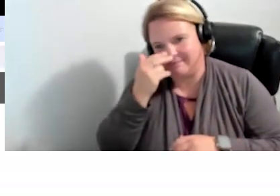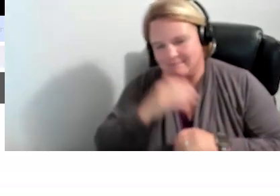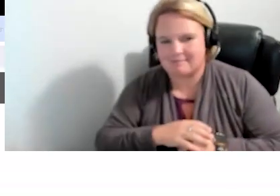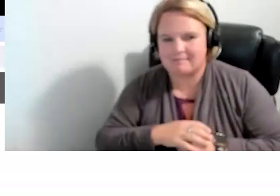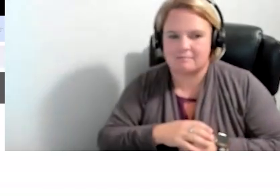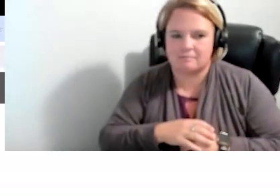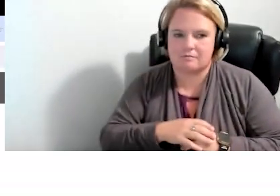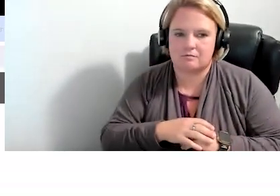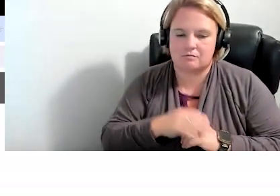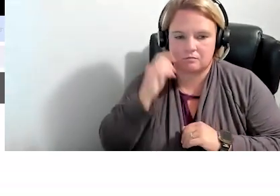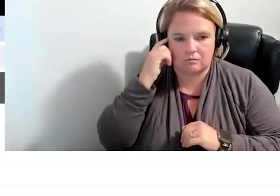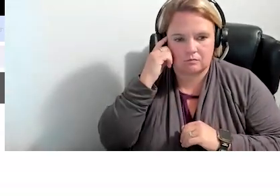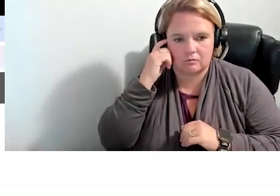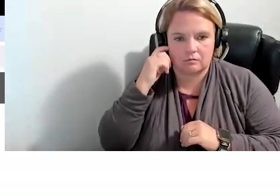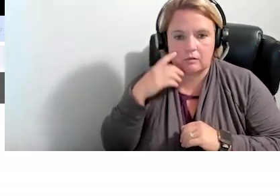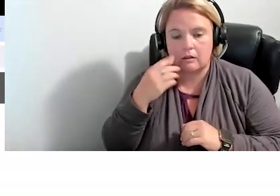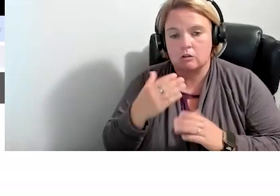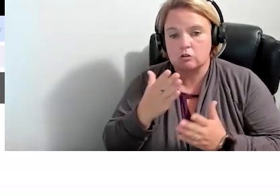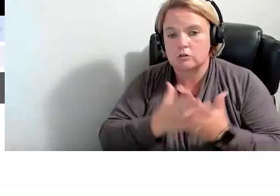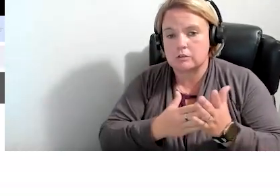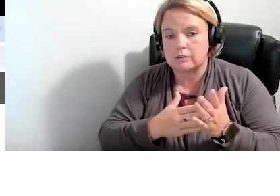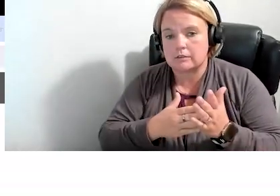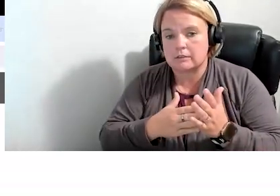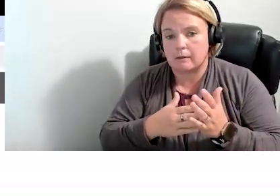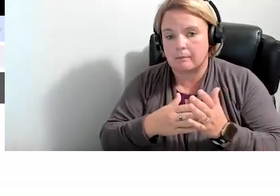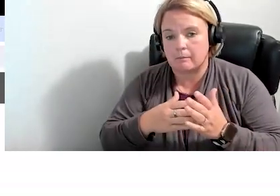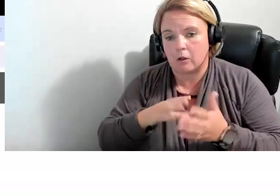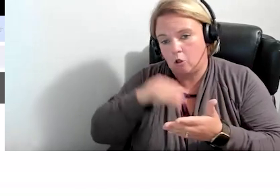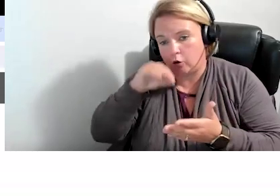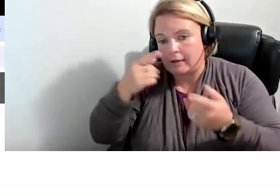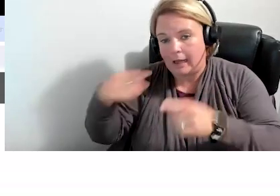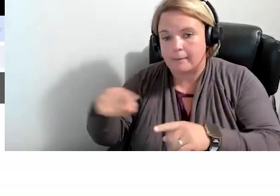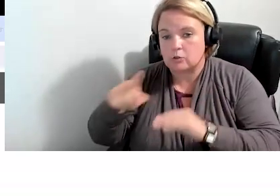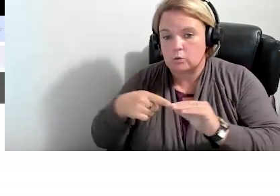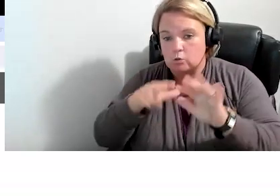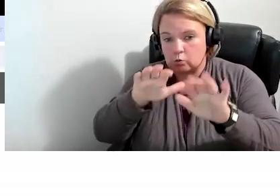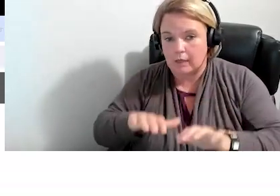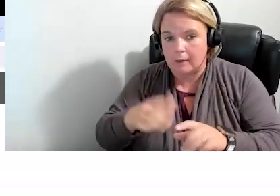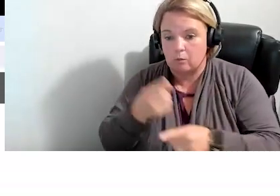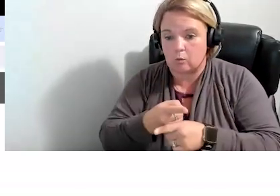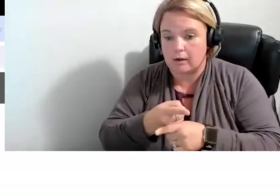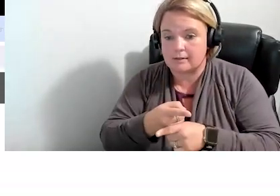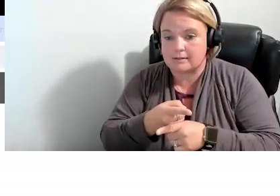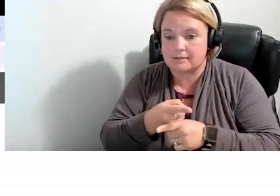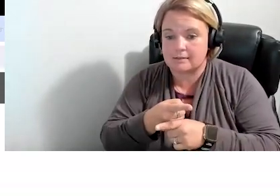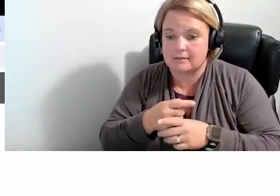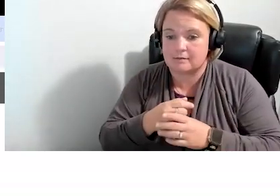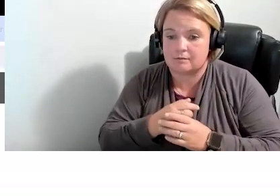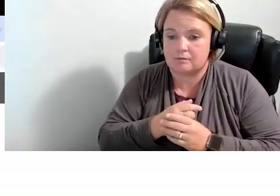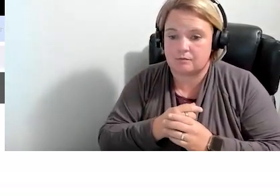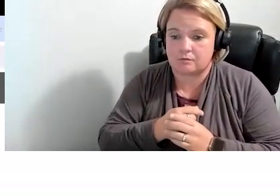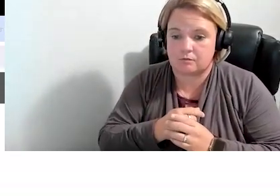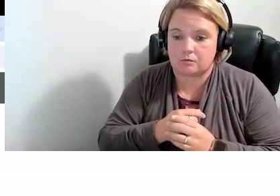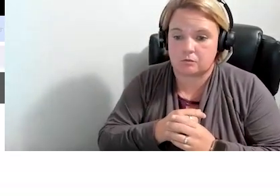And there is a level of learning that happens when you type something, right? Okay, so let's, at this point now,